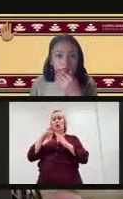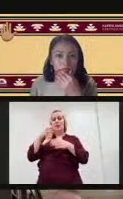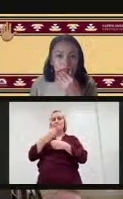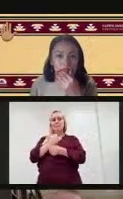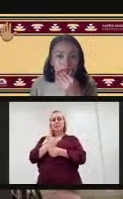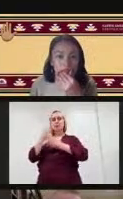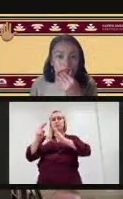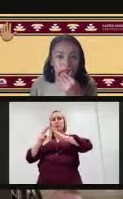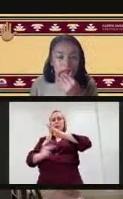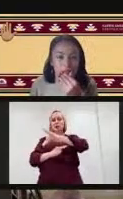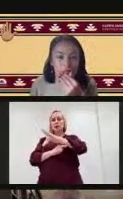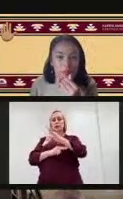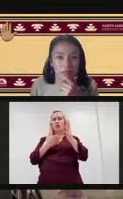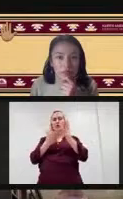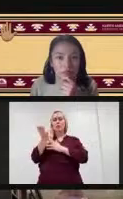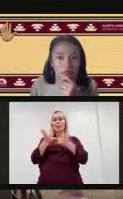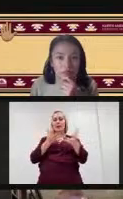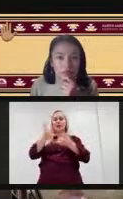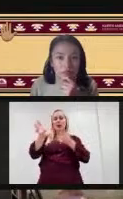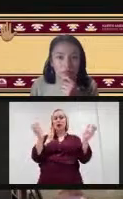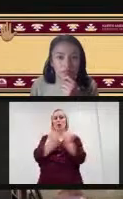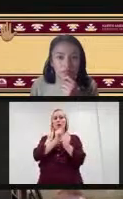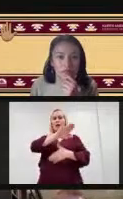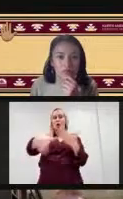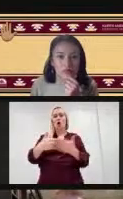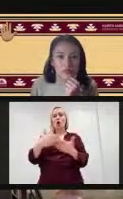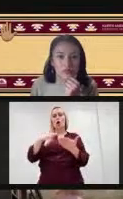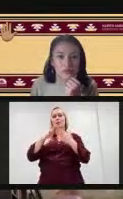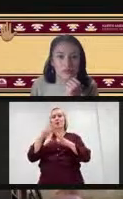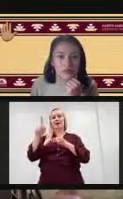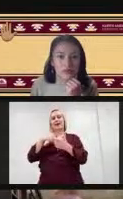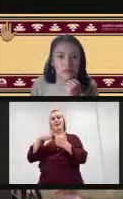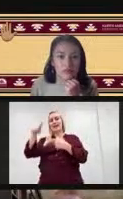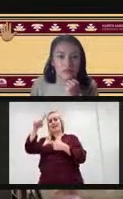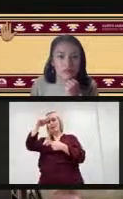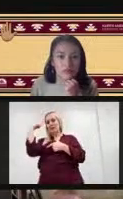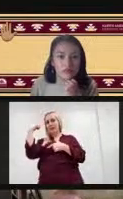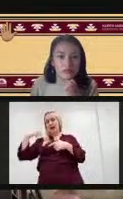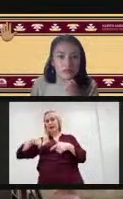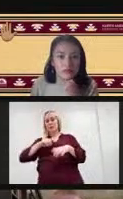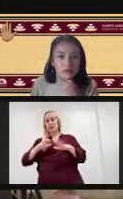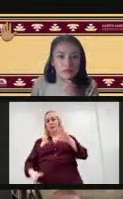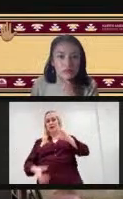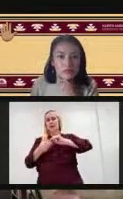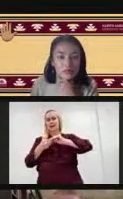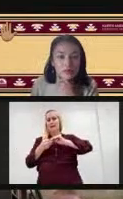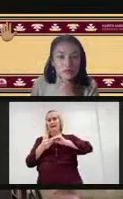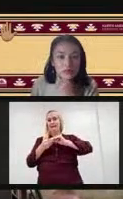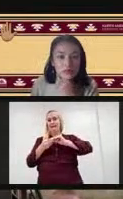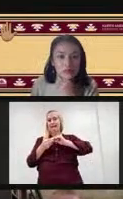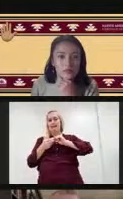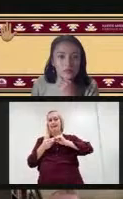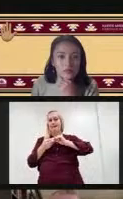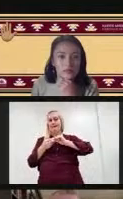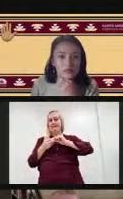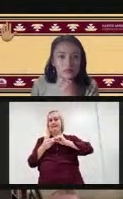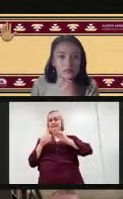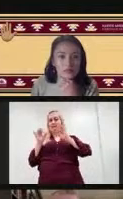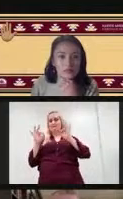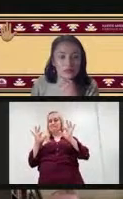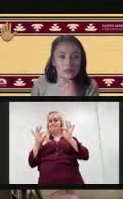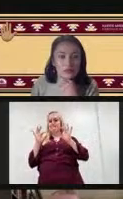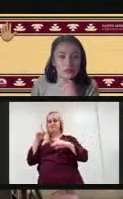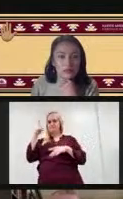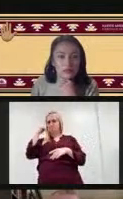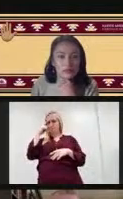all community. And then that's where we were where I had added the feedback from, I think it